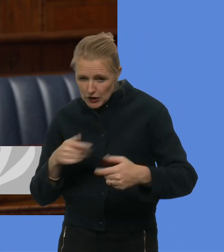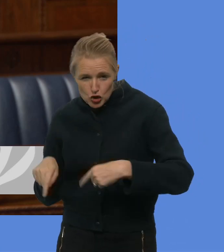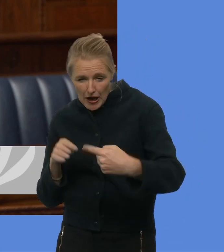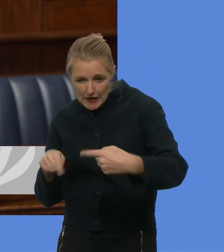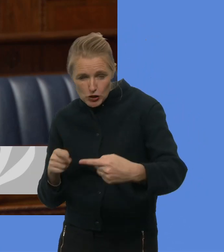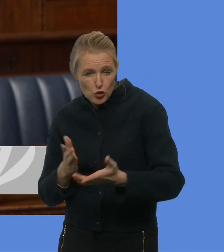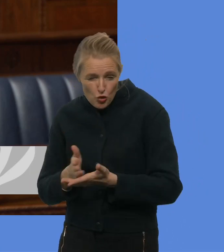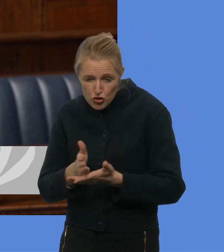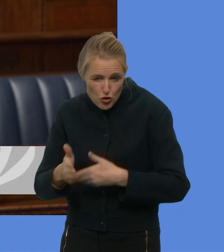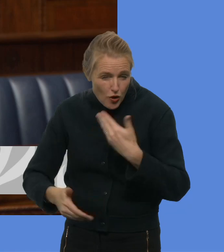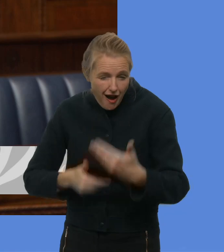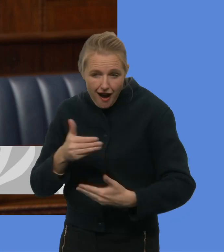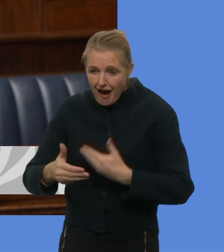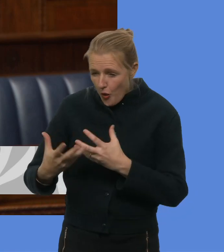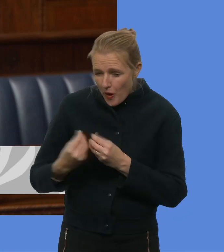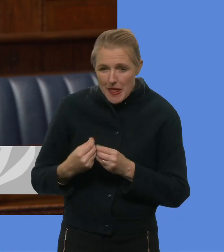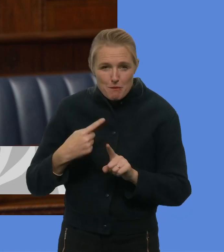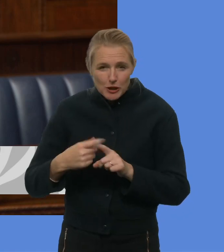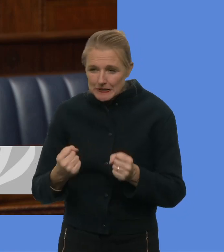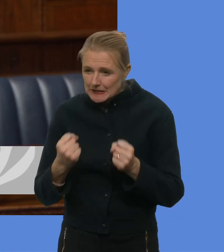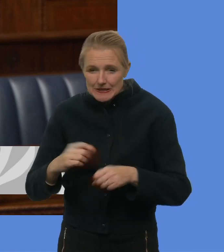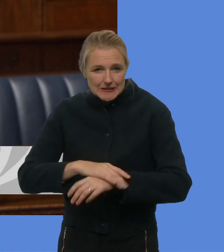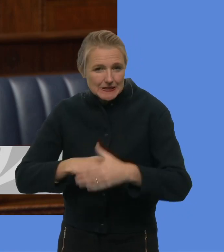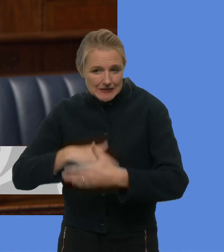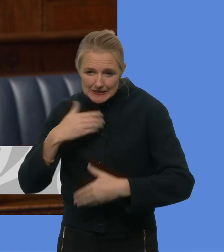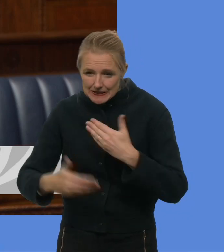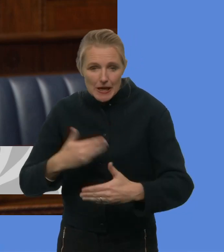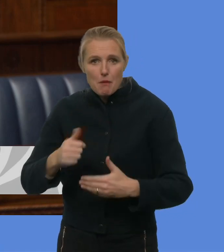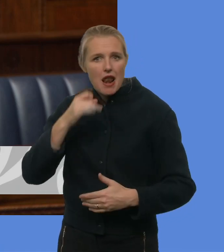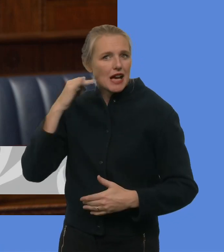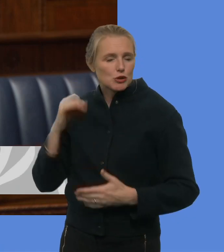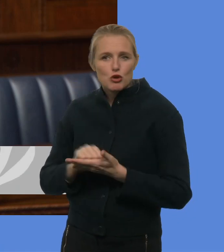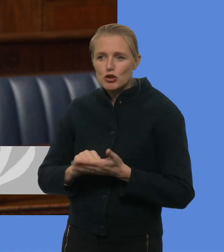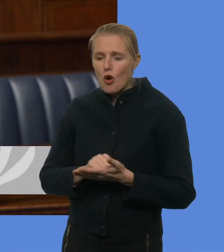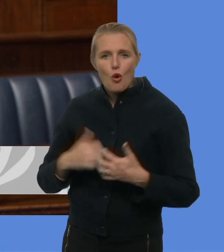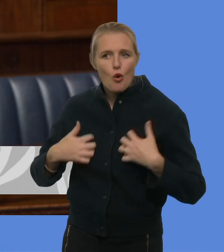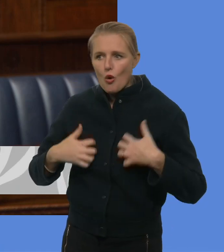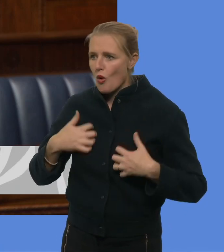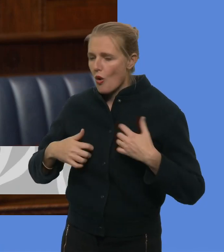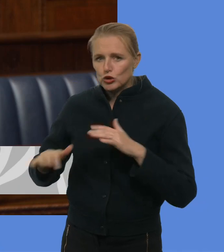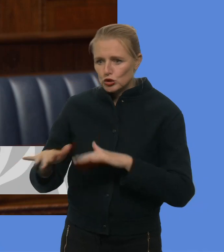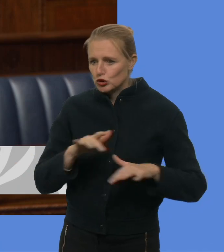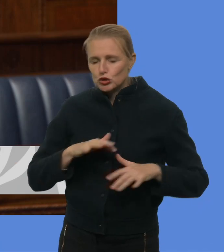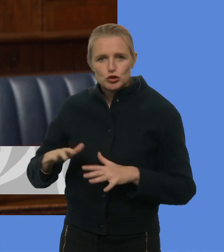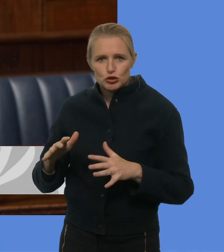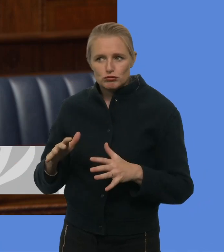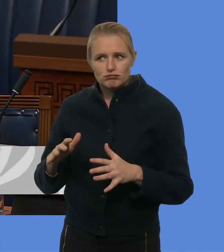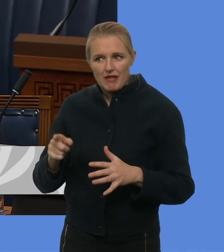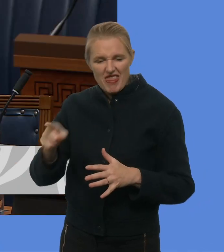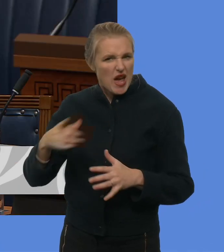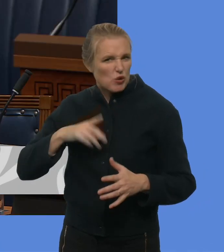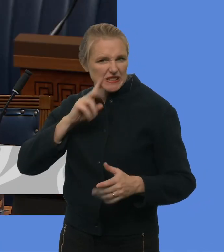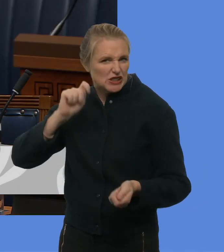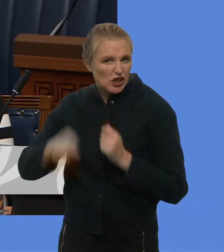that vision of optimism, but a real tangible application and implementation of the changes that they want to see as